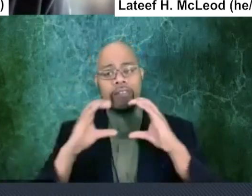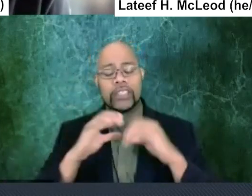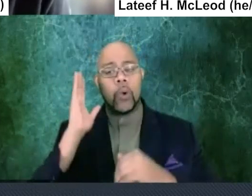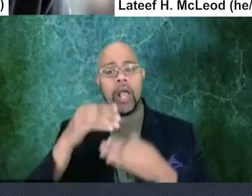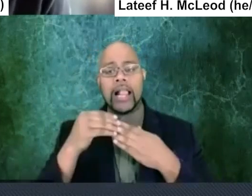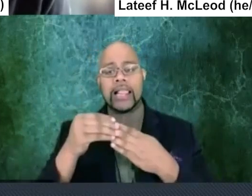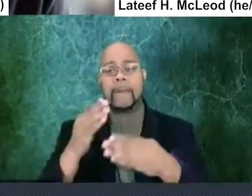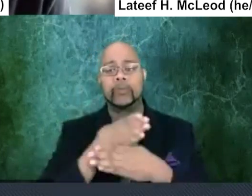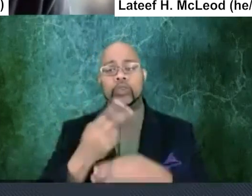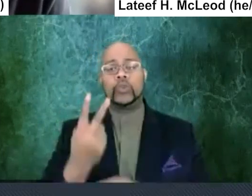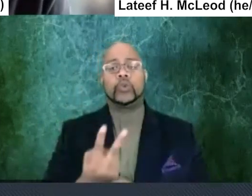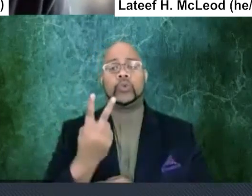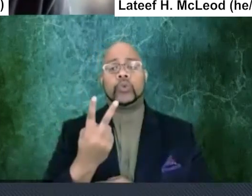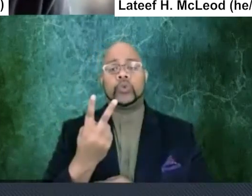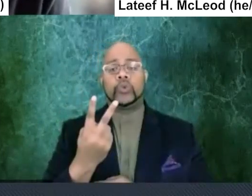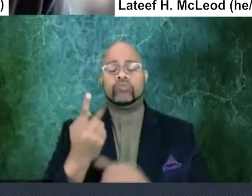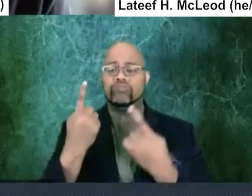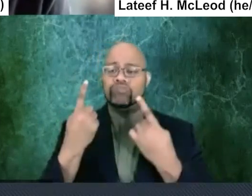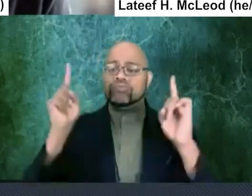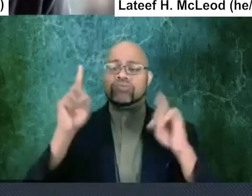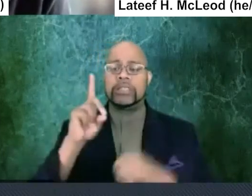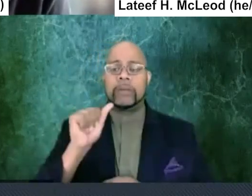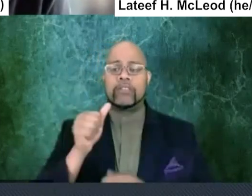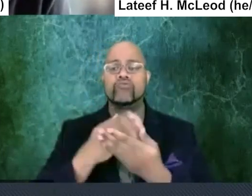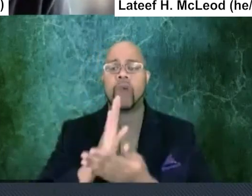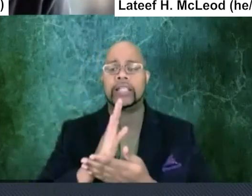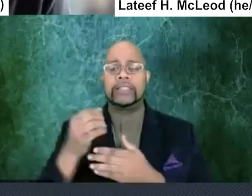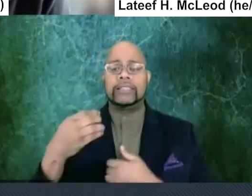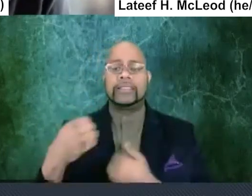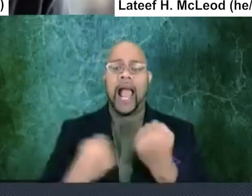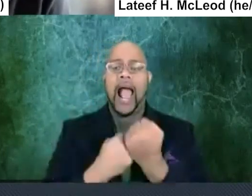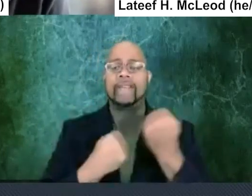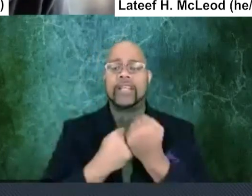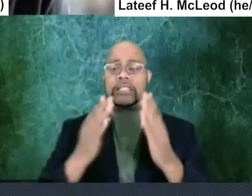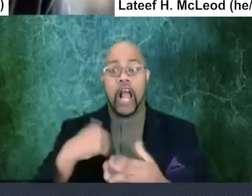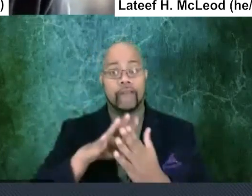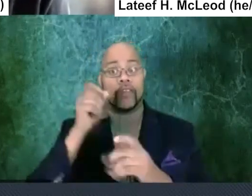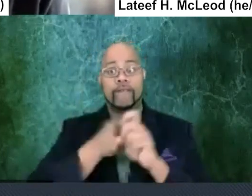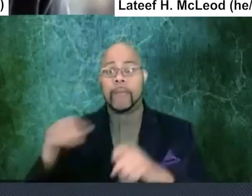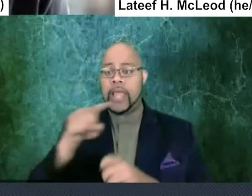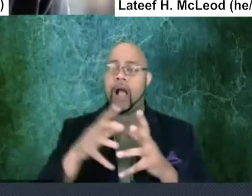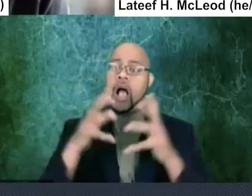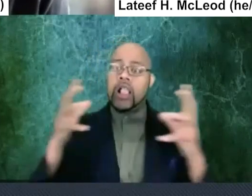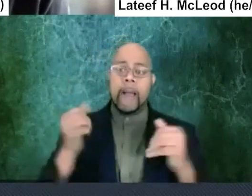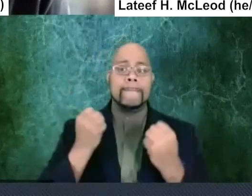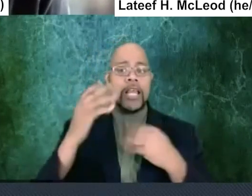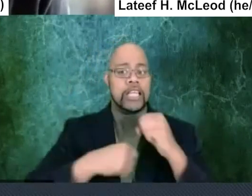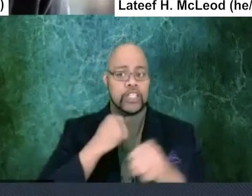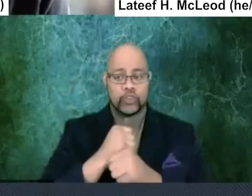led between two accomplished disability rights advocates who I've learned a lot from over many